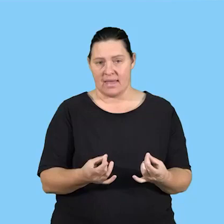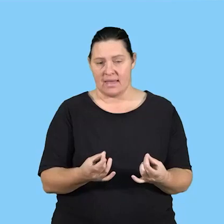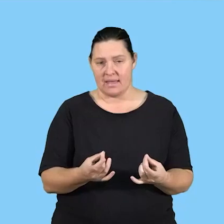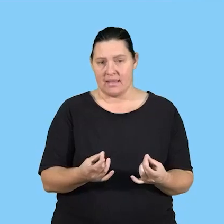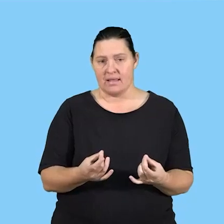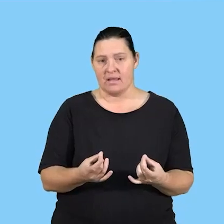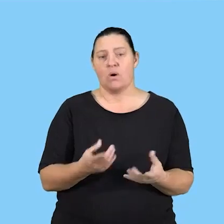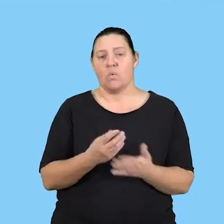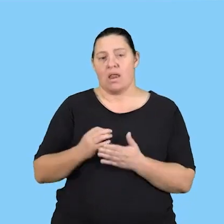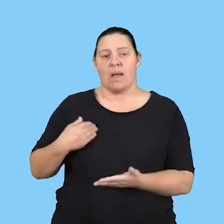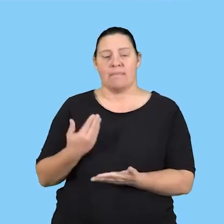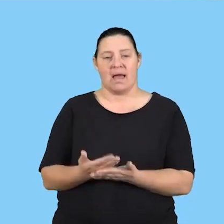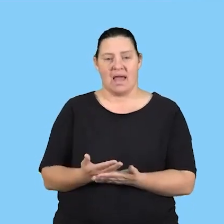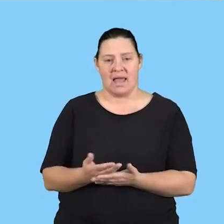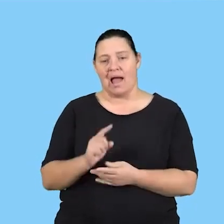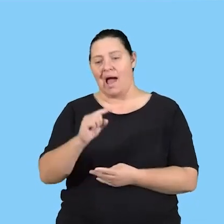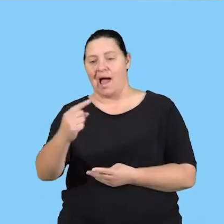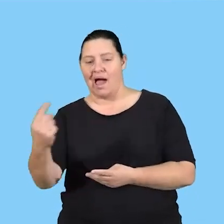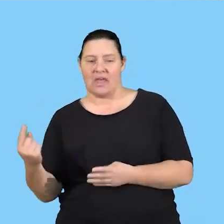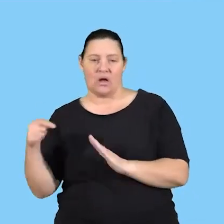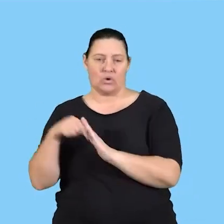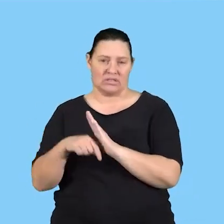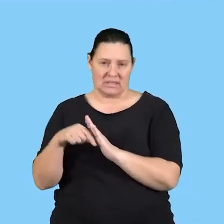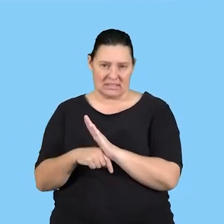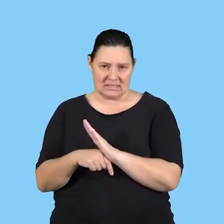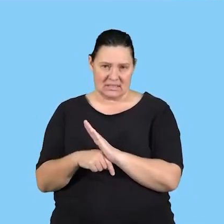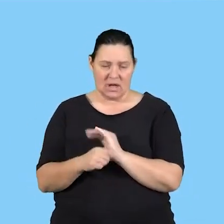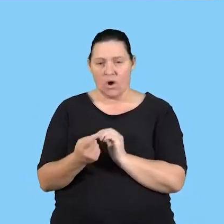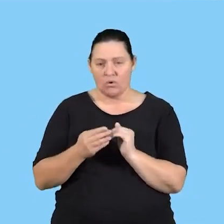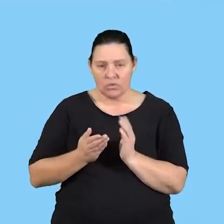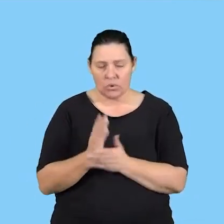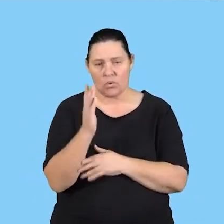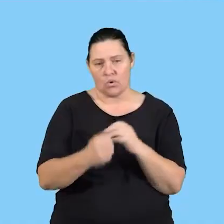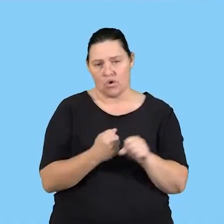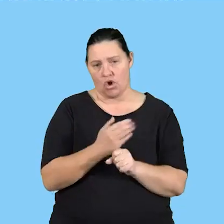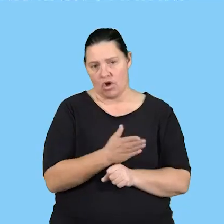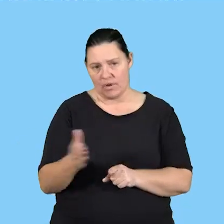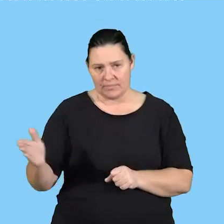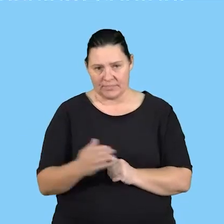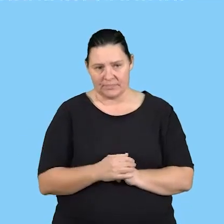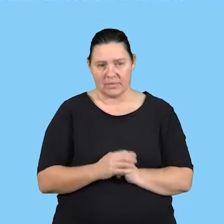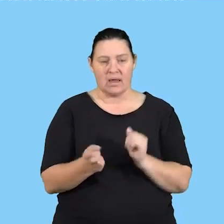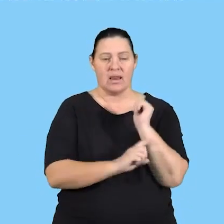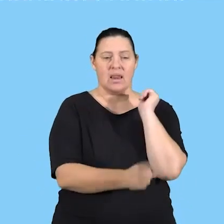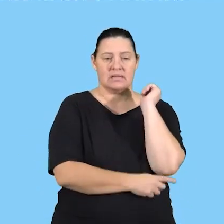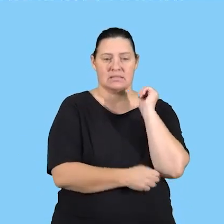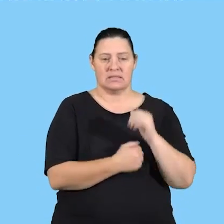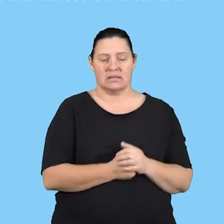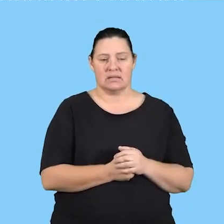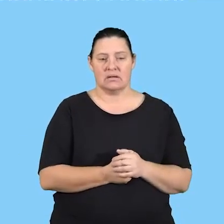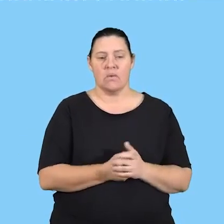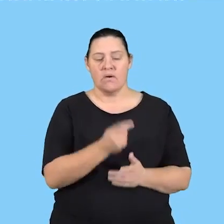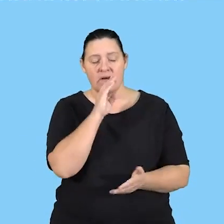be applied in other content areas throughout the year. And lastly, colleagues, we